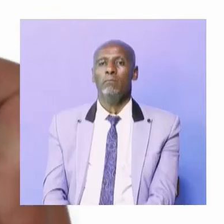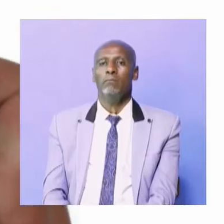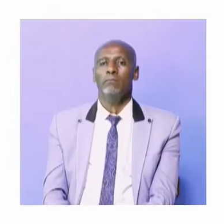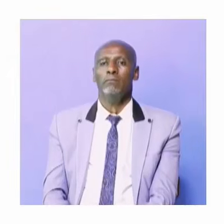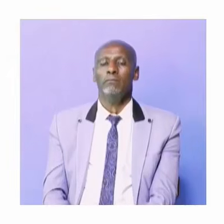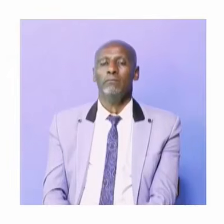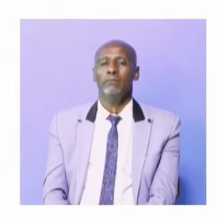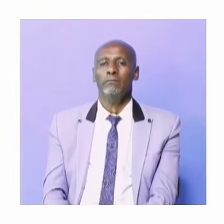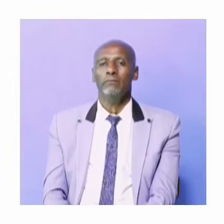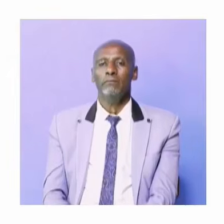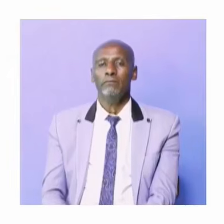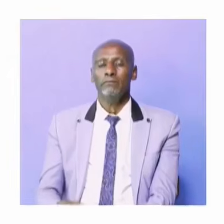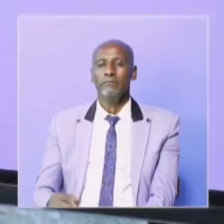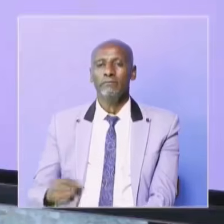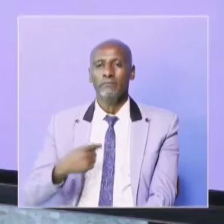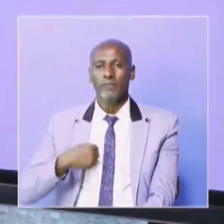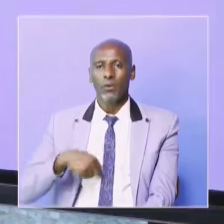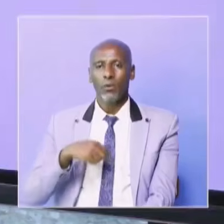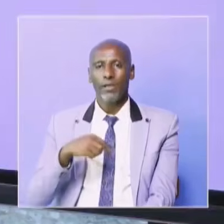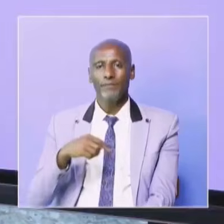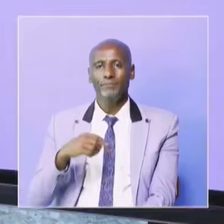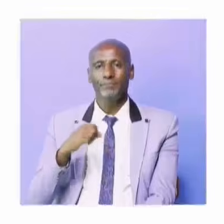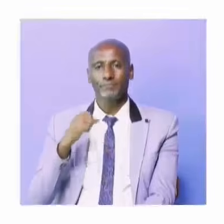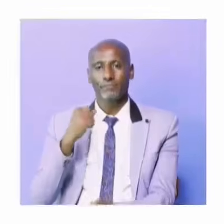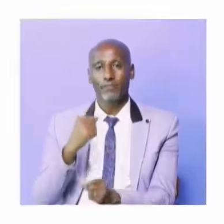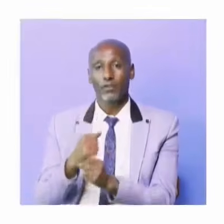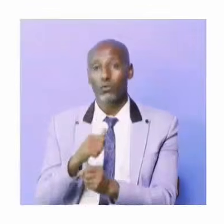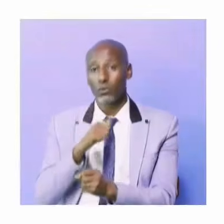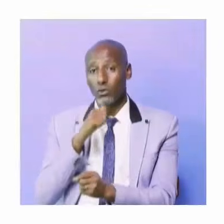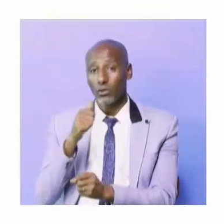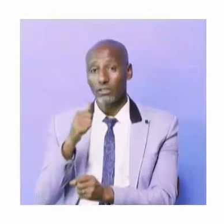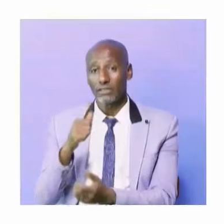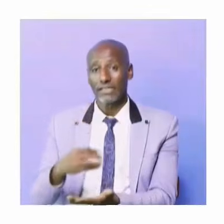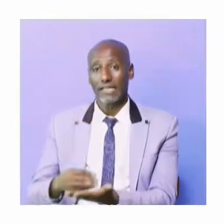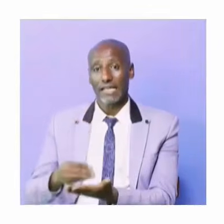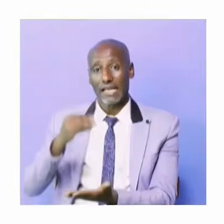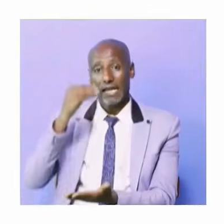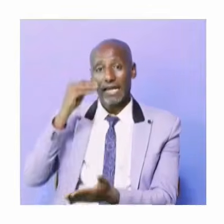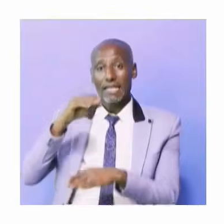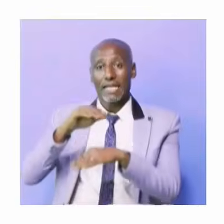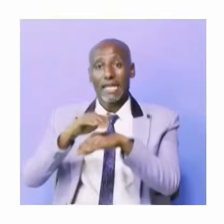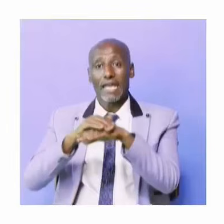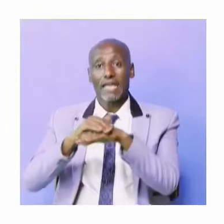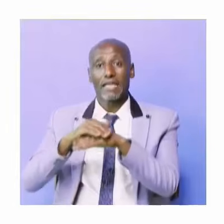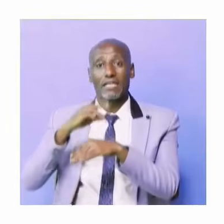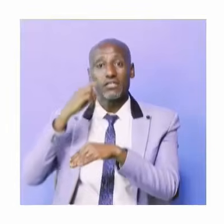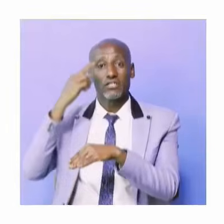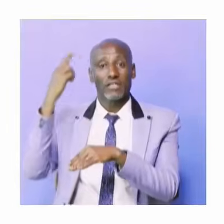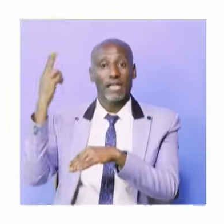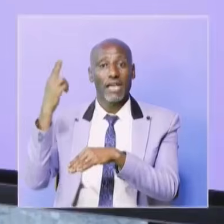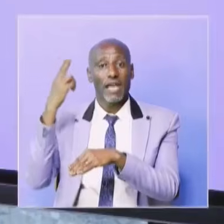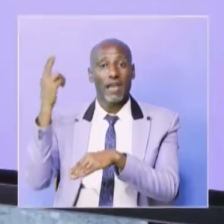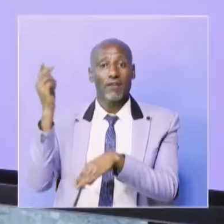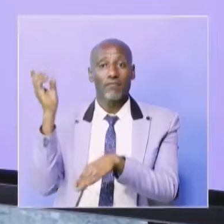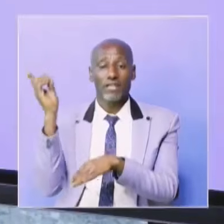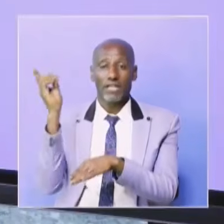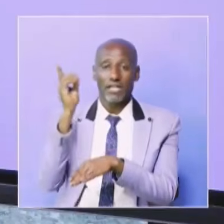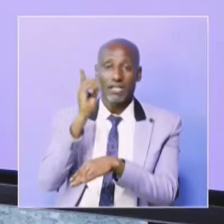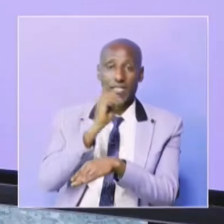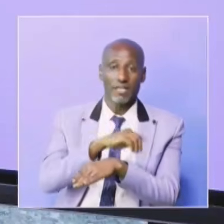We don't learn English every day. This is how we make it negative.